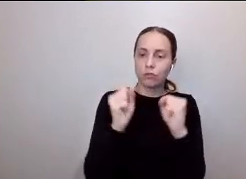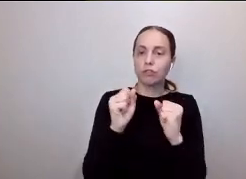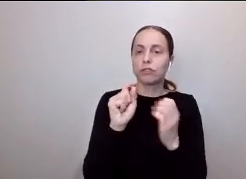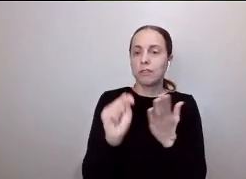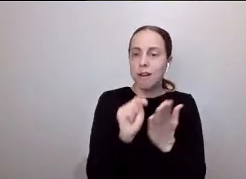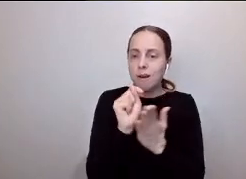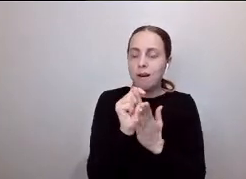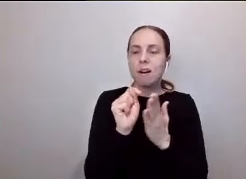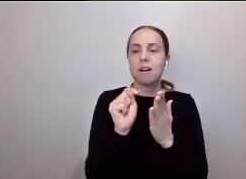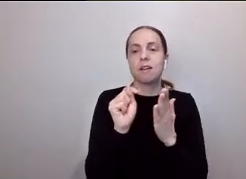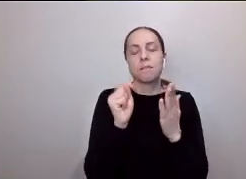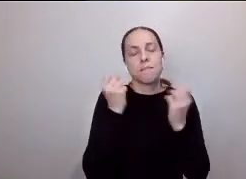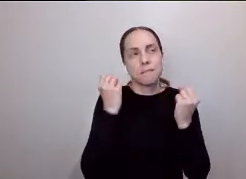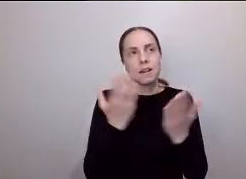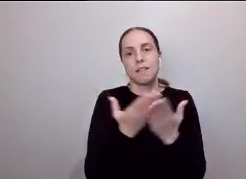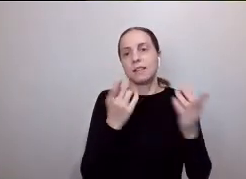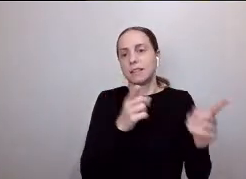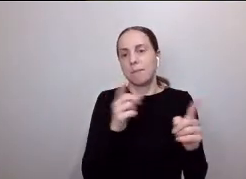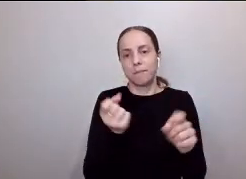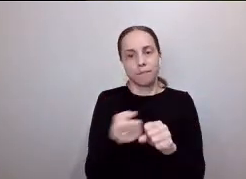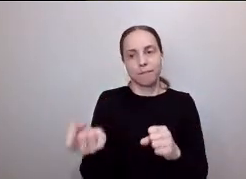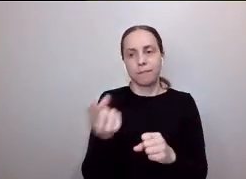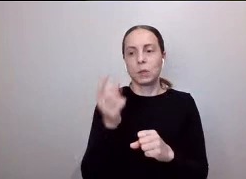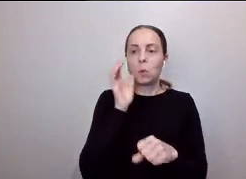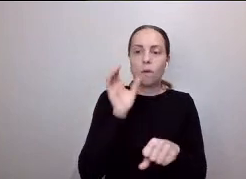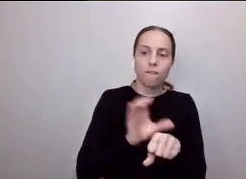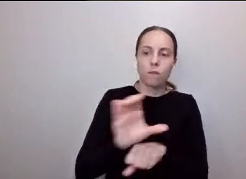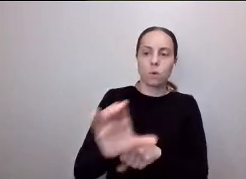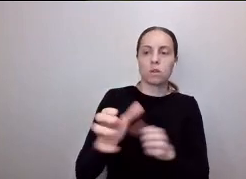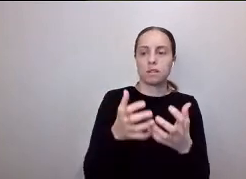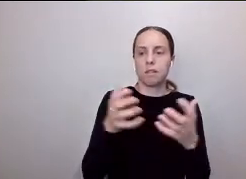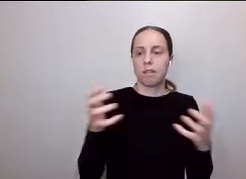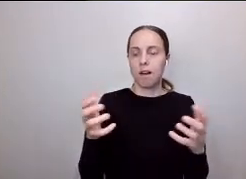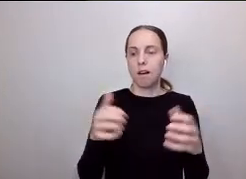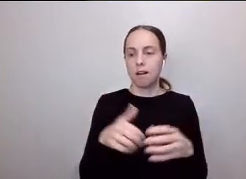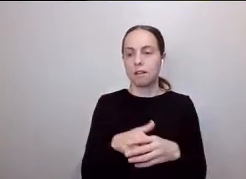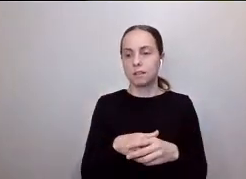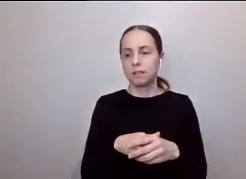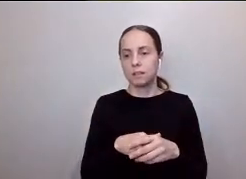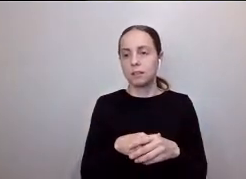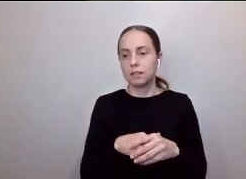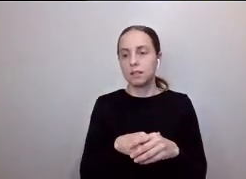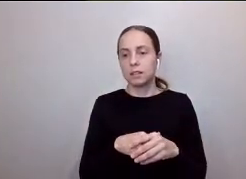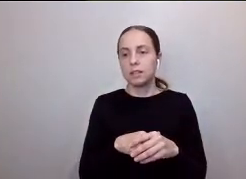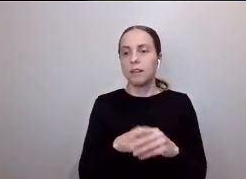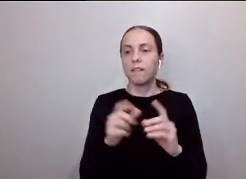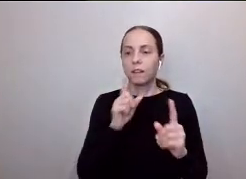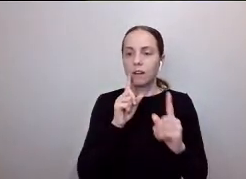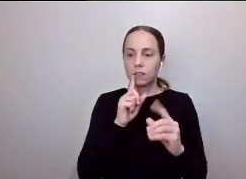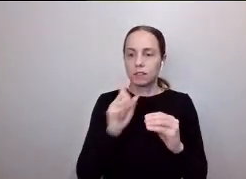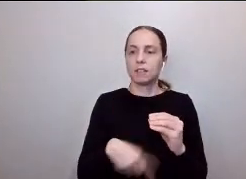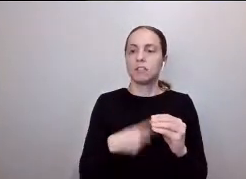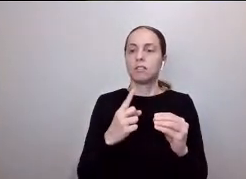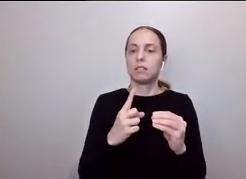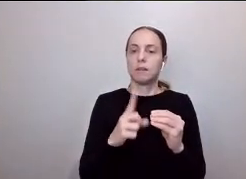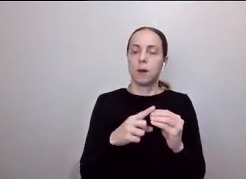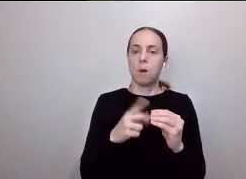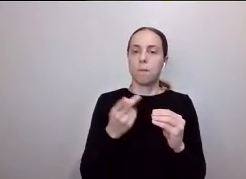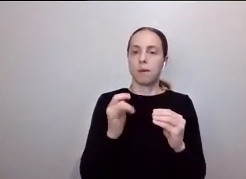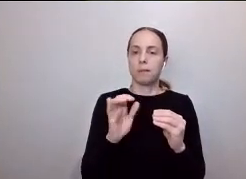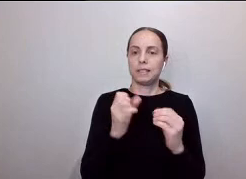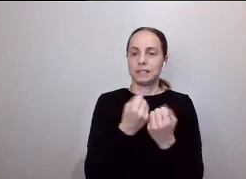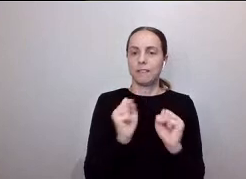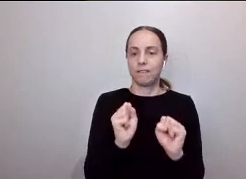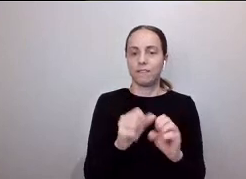year that will force lots of very difficult conversations about public safety and police violence. So, you